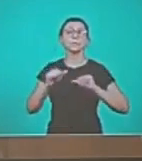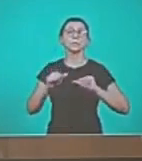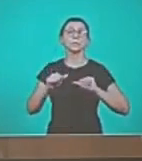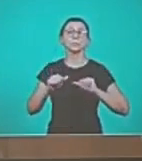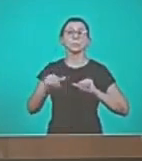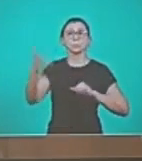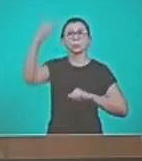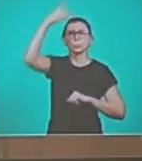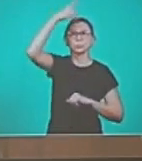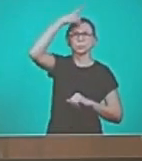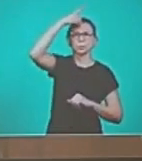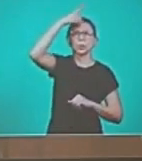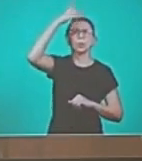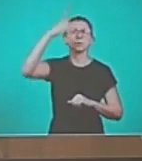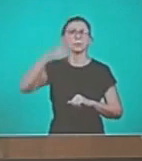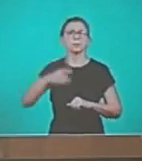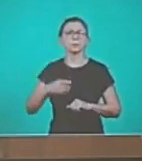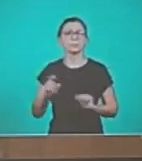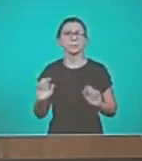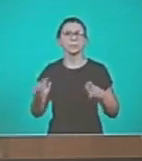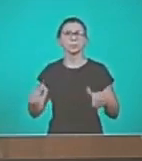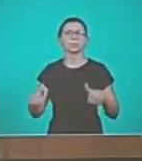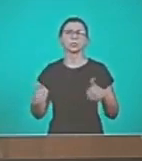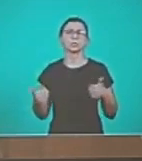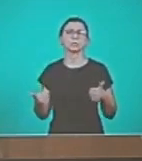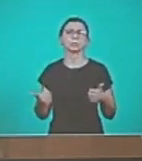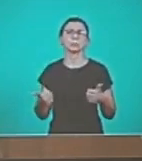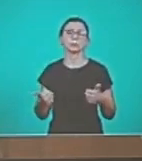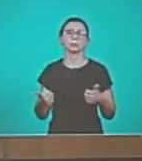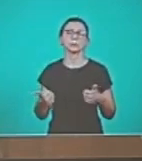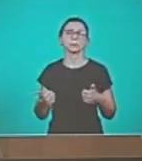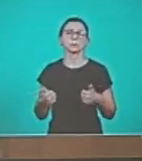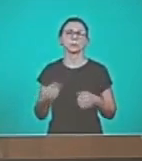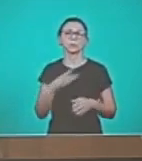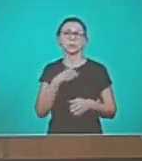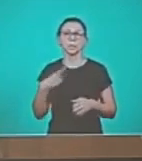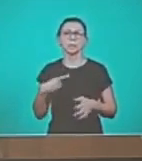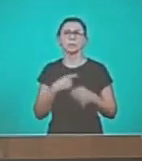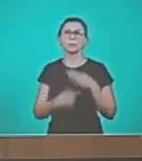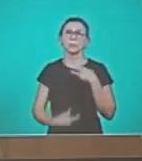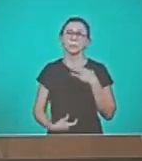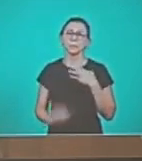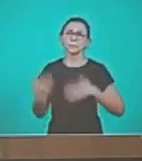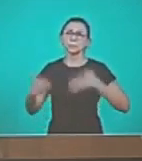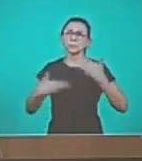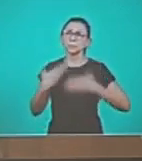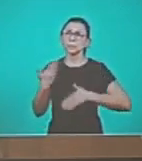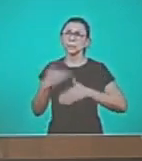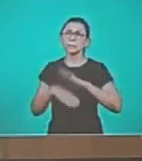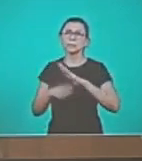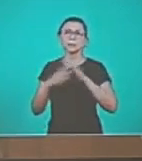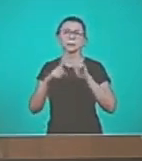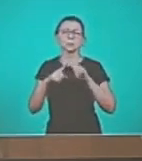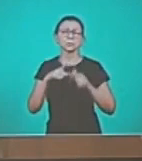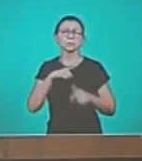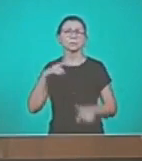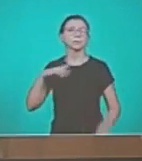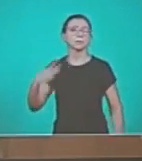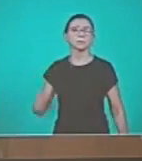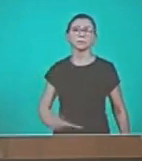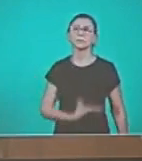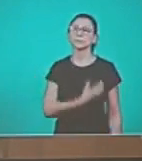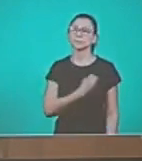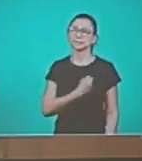gift, the brethren are turning to seek the Lord again. They're glorifying the Lord. They